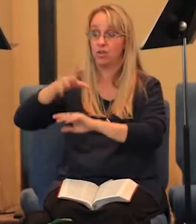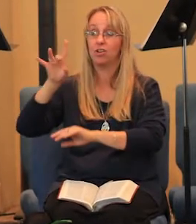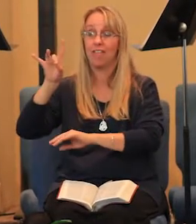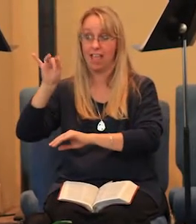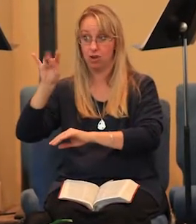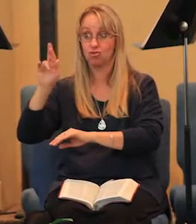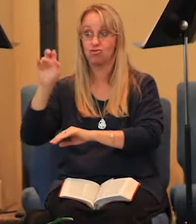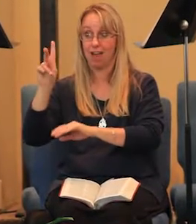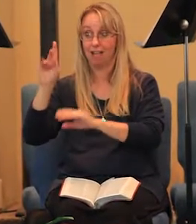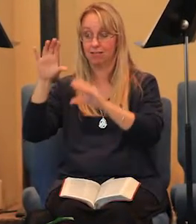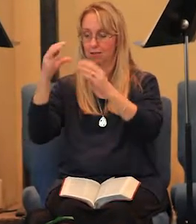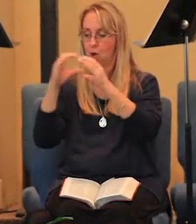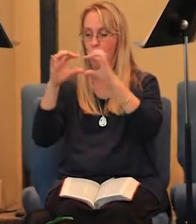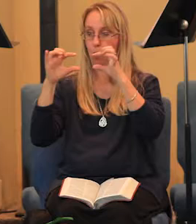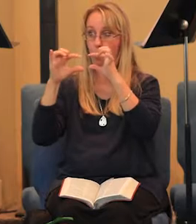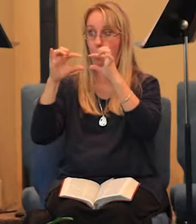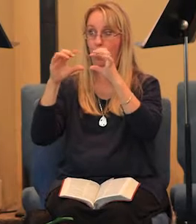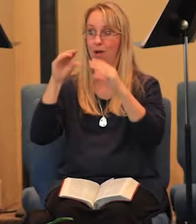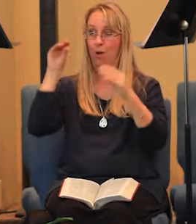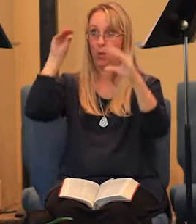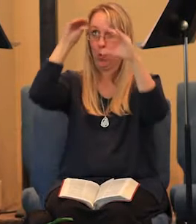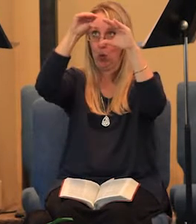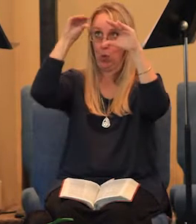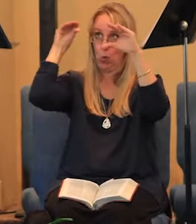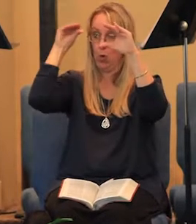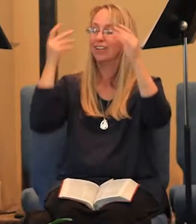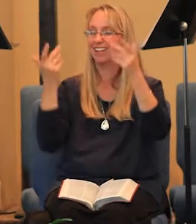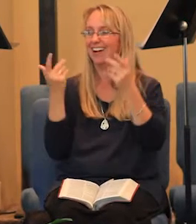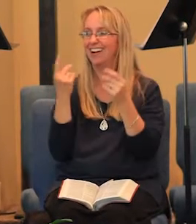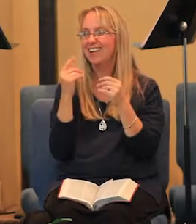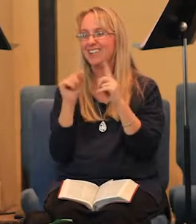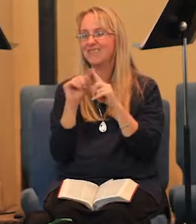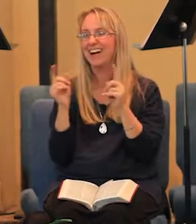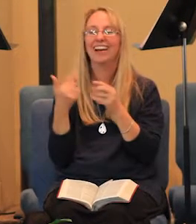you know, anyway, I won't go there. But here's how you